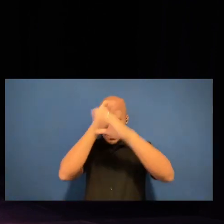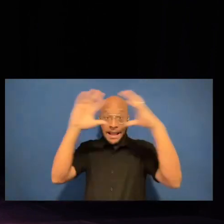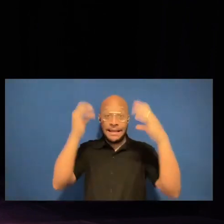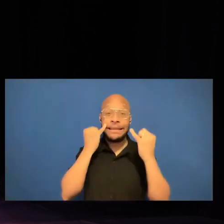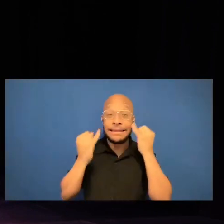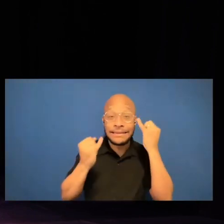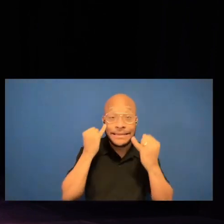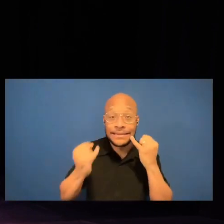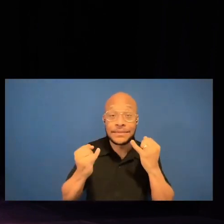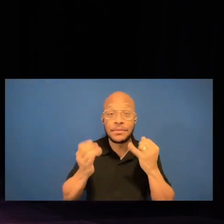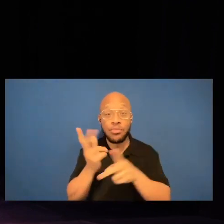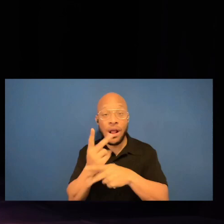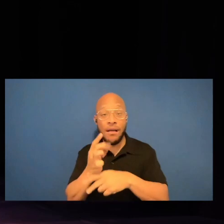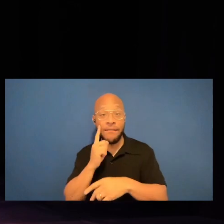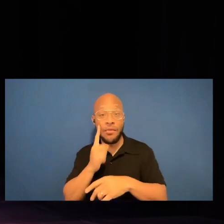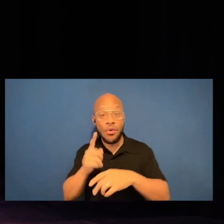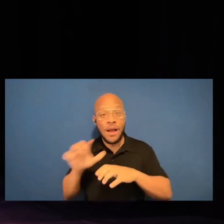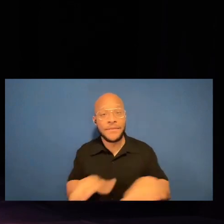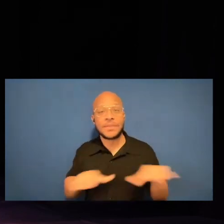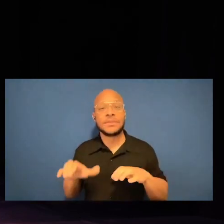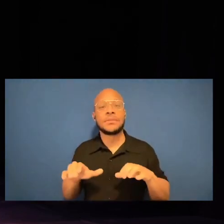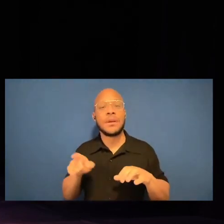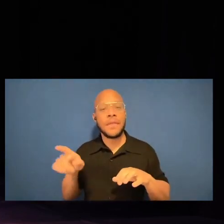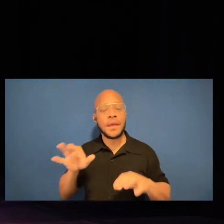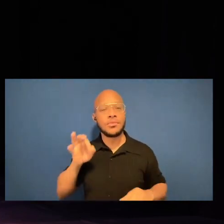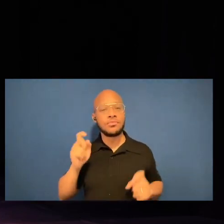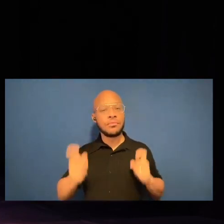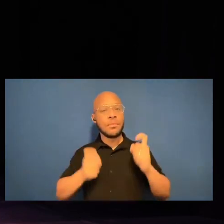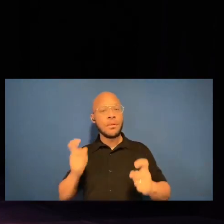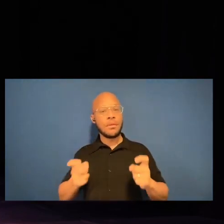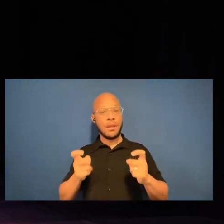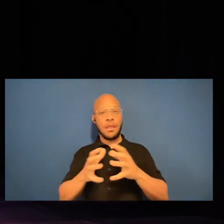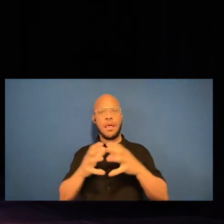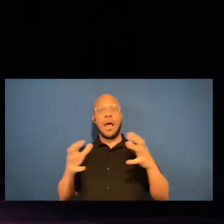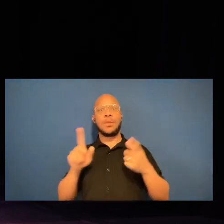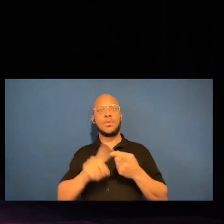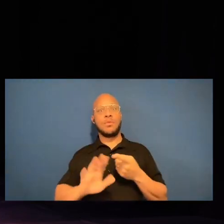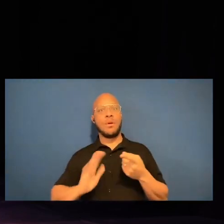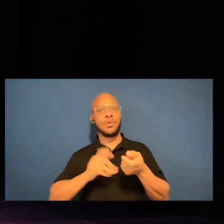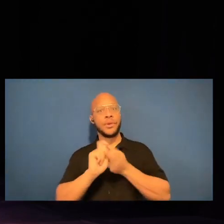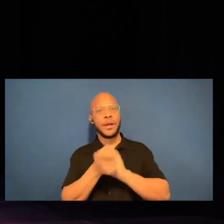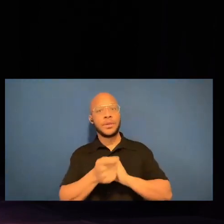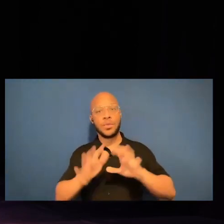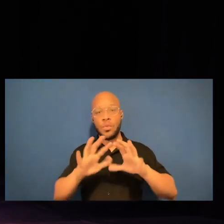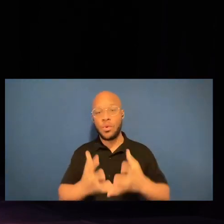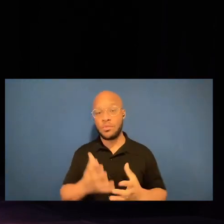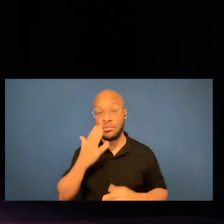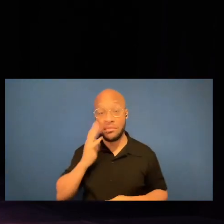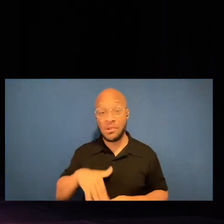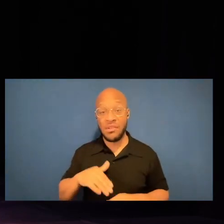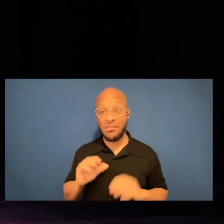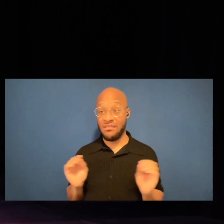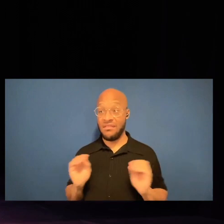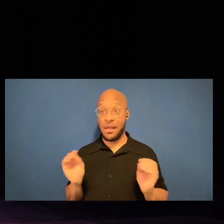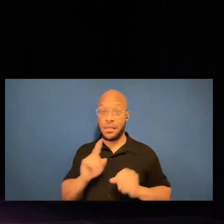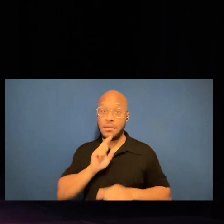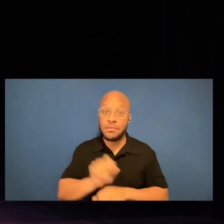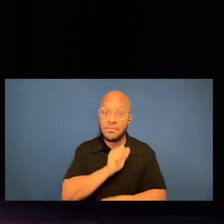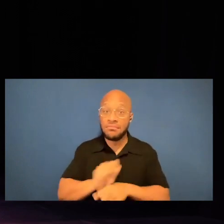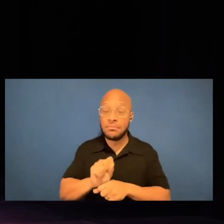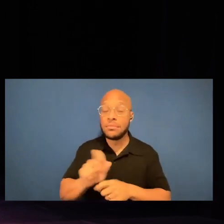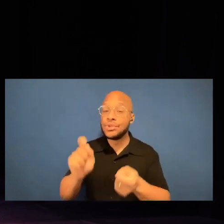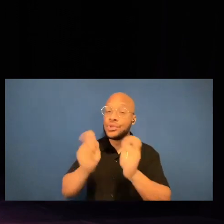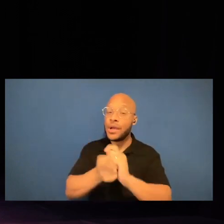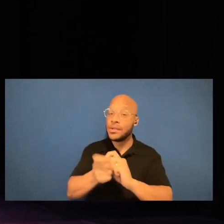world. As we know, nothing is certain, and change is inevitable, especially in today's climate. I hear